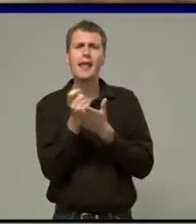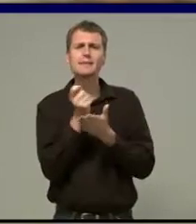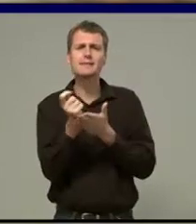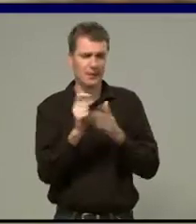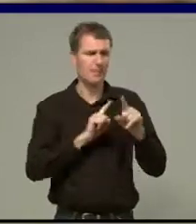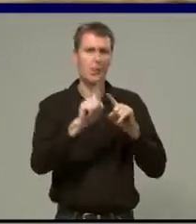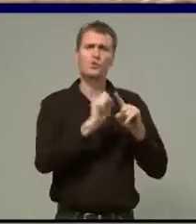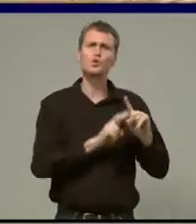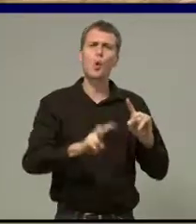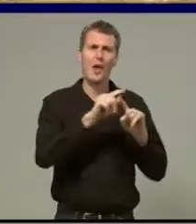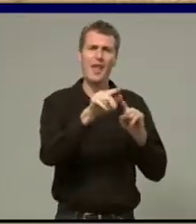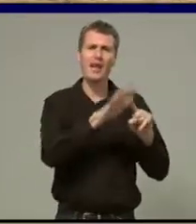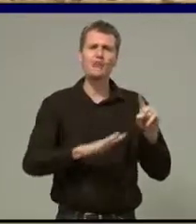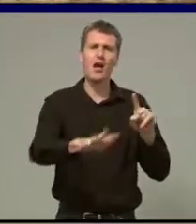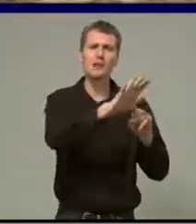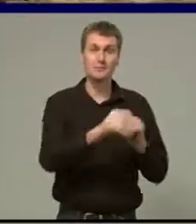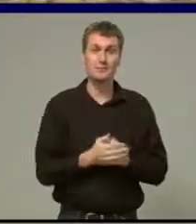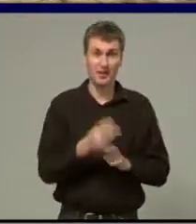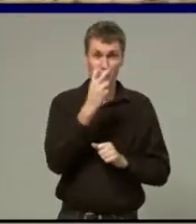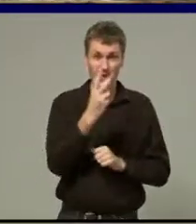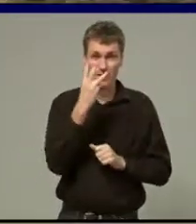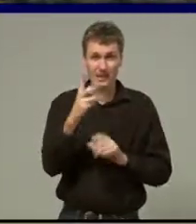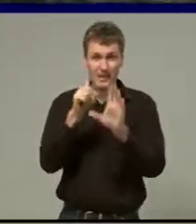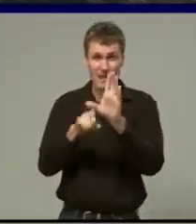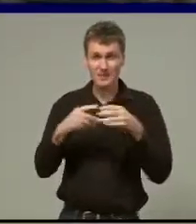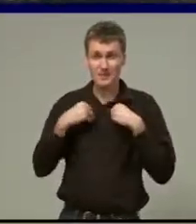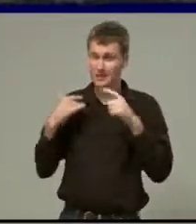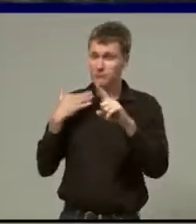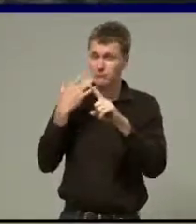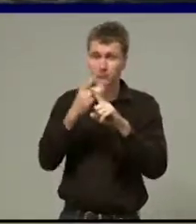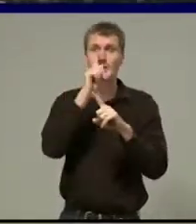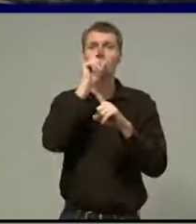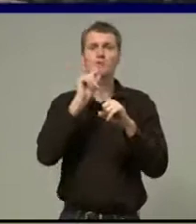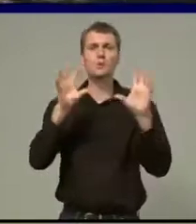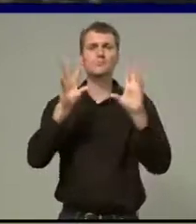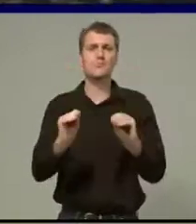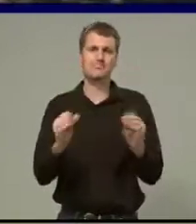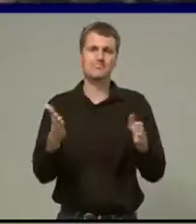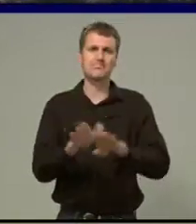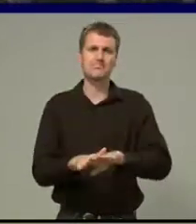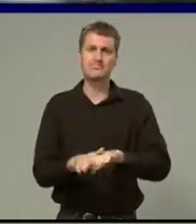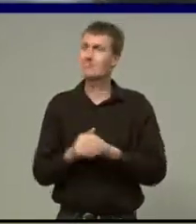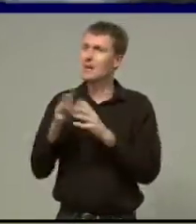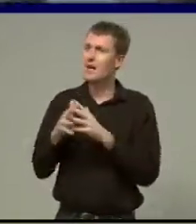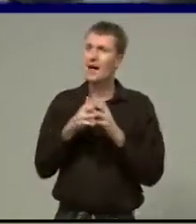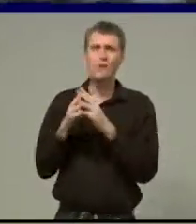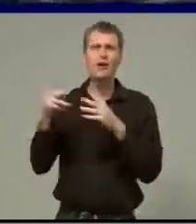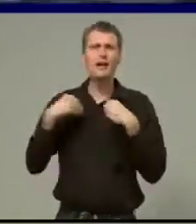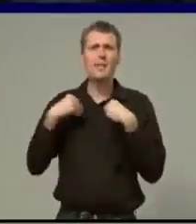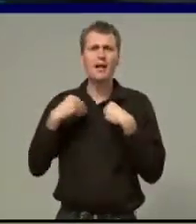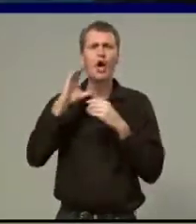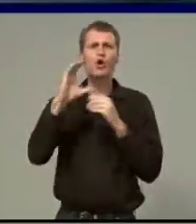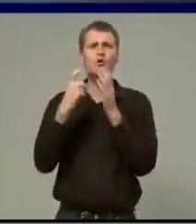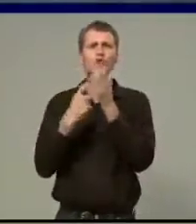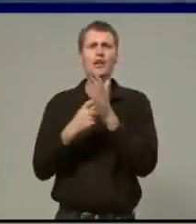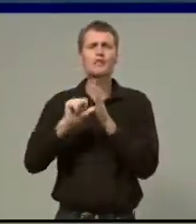most of their tours. 23 years of business may soon come to an end. American company Coast Range Investments increased